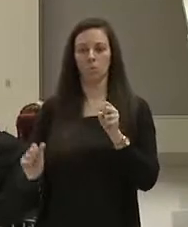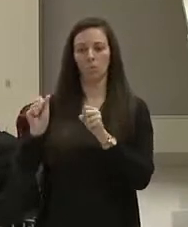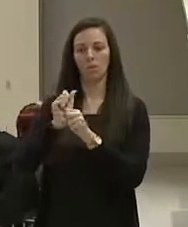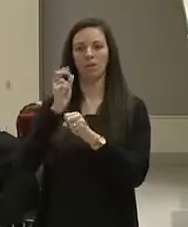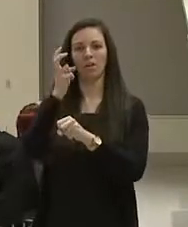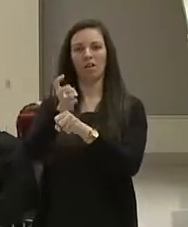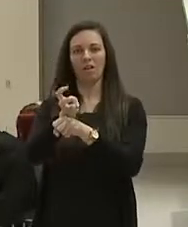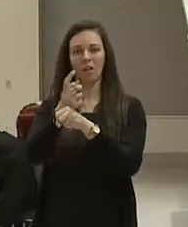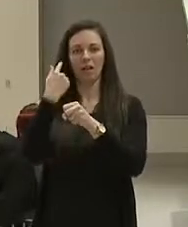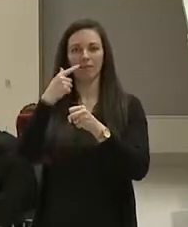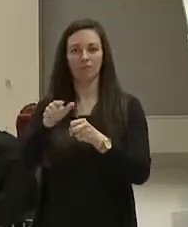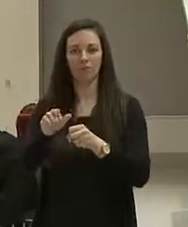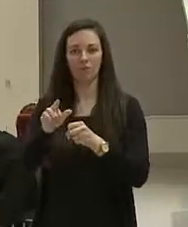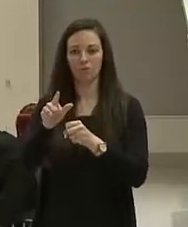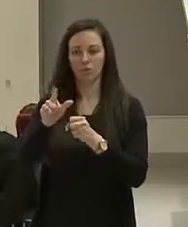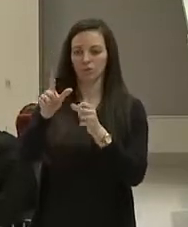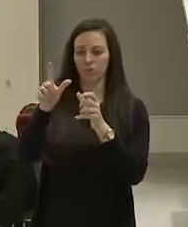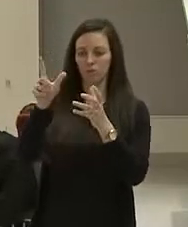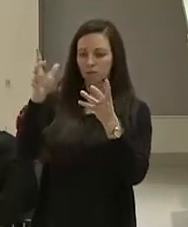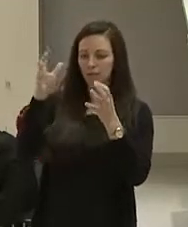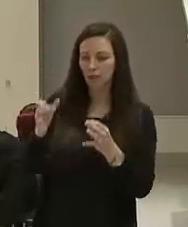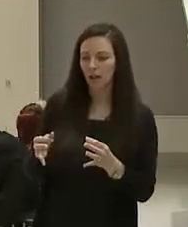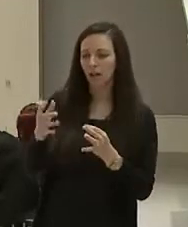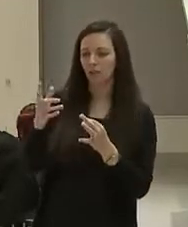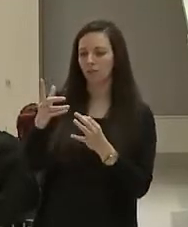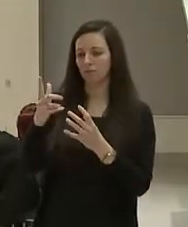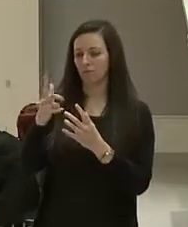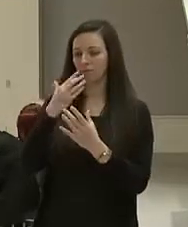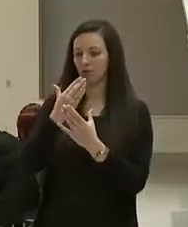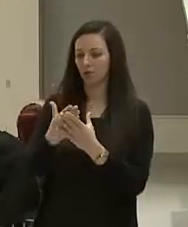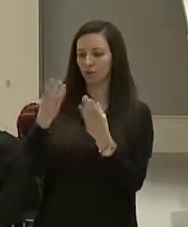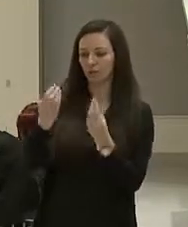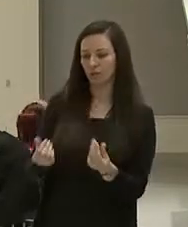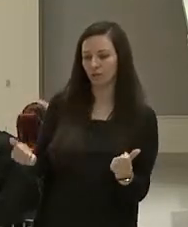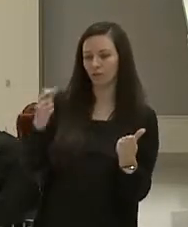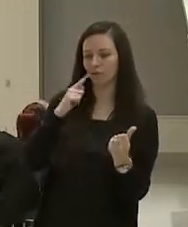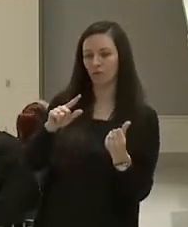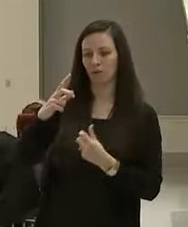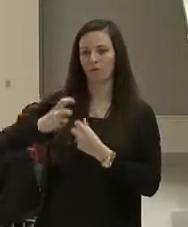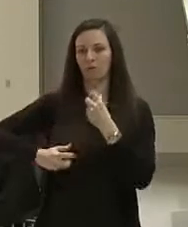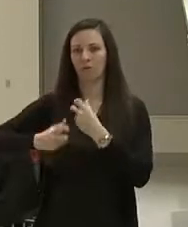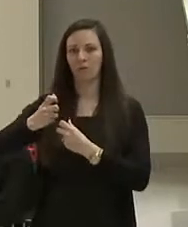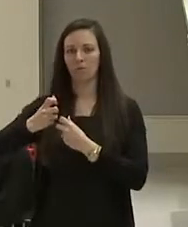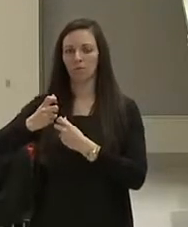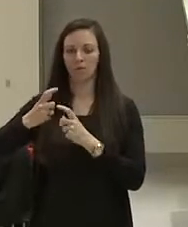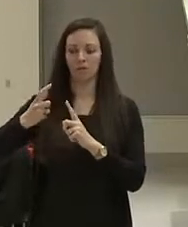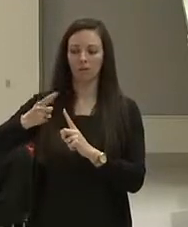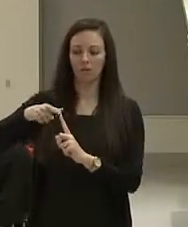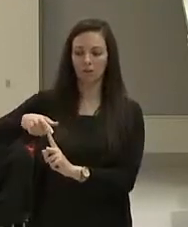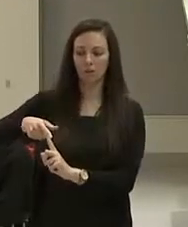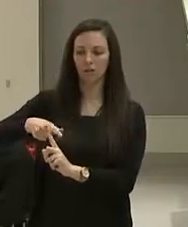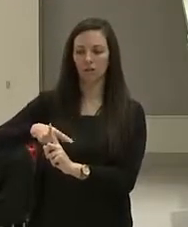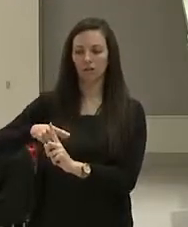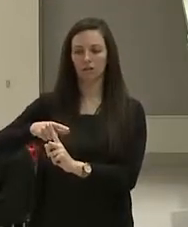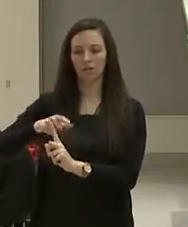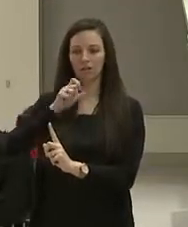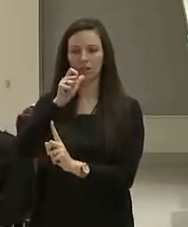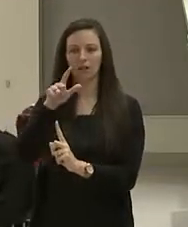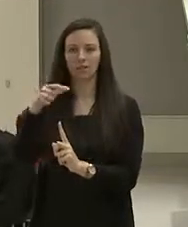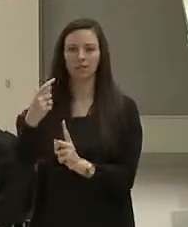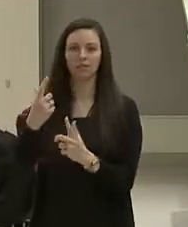up with what they believe to be solutions to a problem, not just, trying to